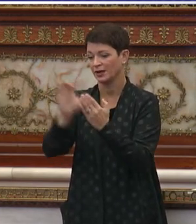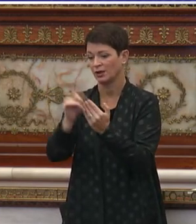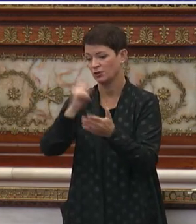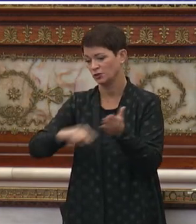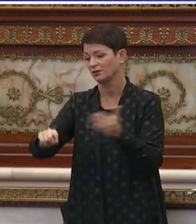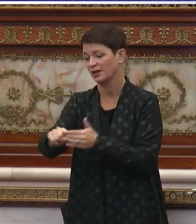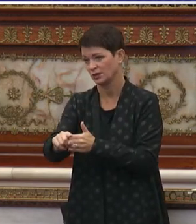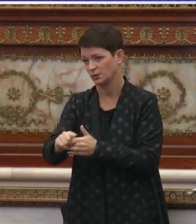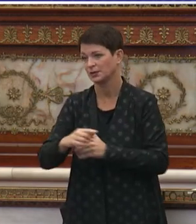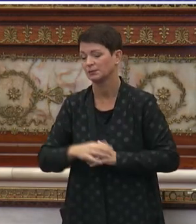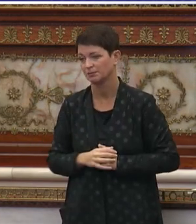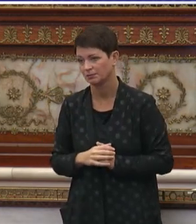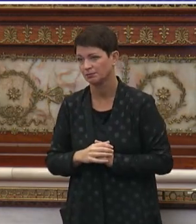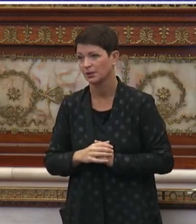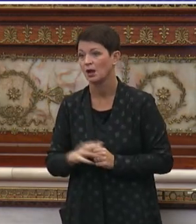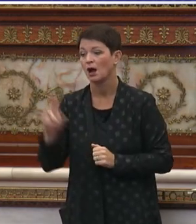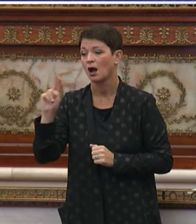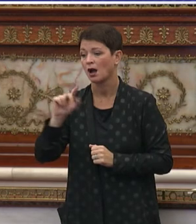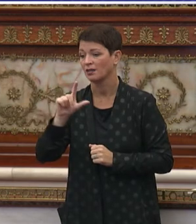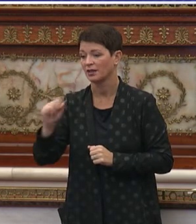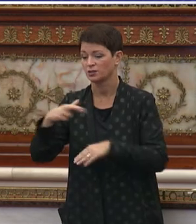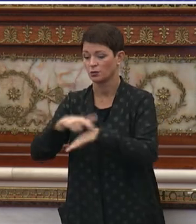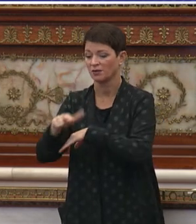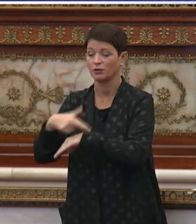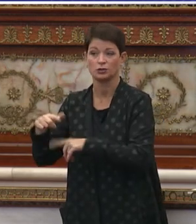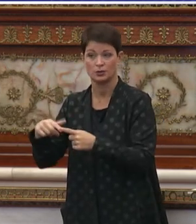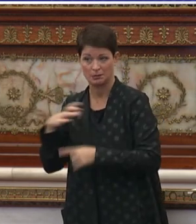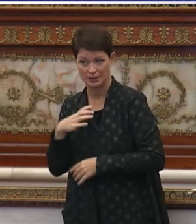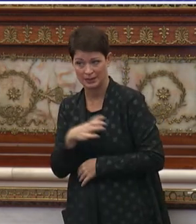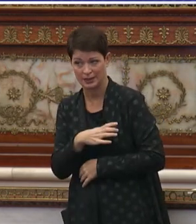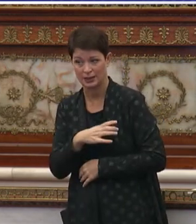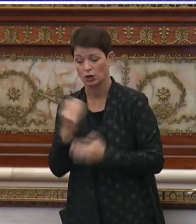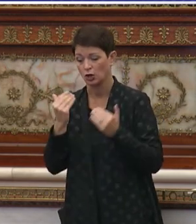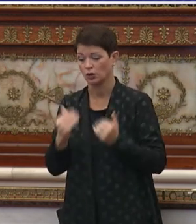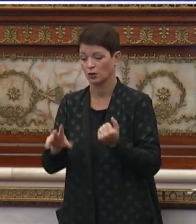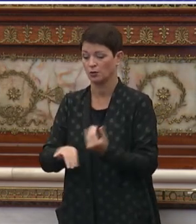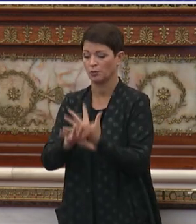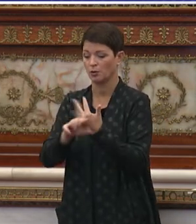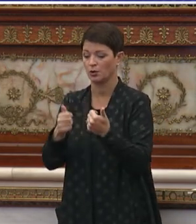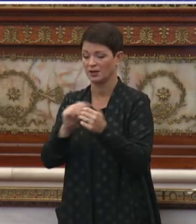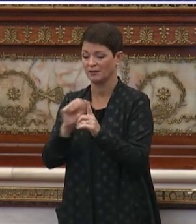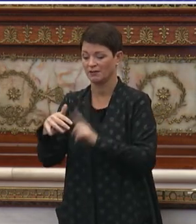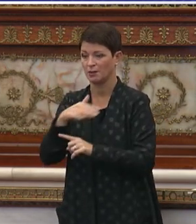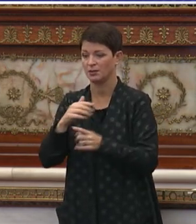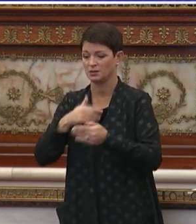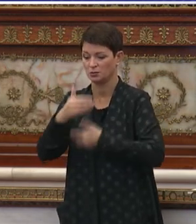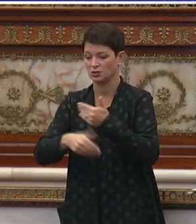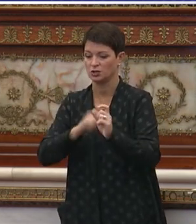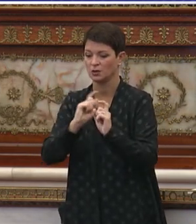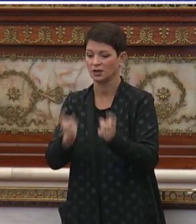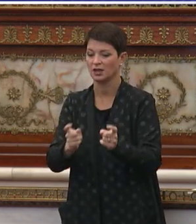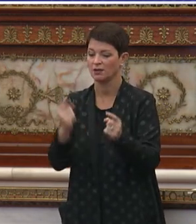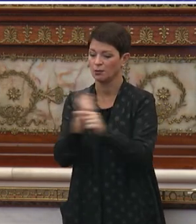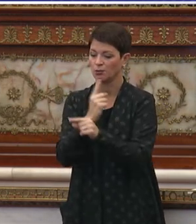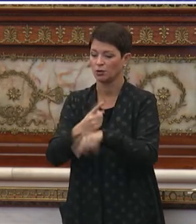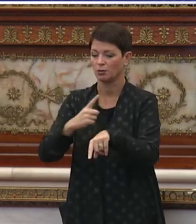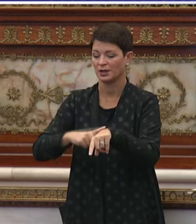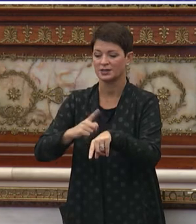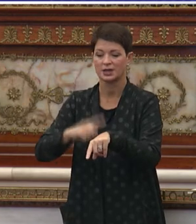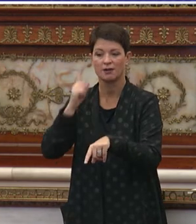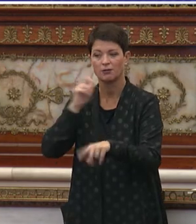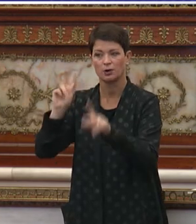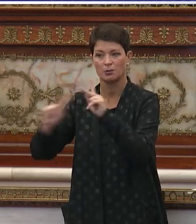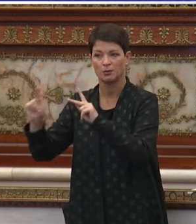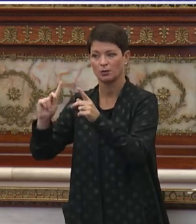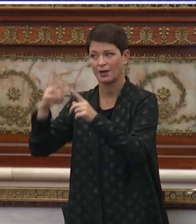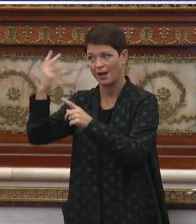next session of council, unless they are being referred to committee. In our current remote environment, this procedure will provide an appropriate opportunity for public